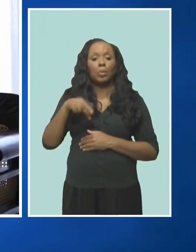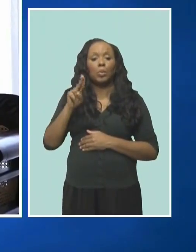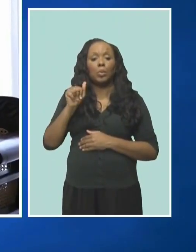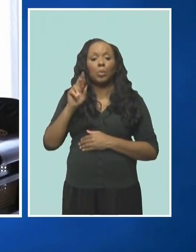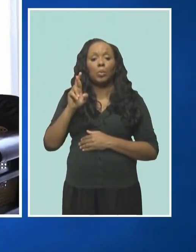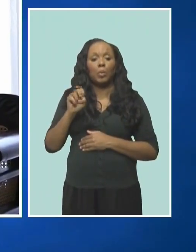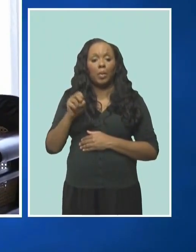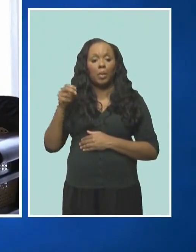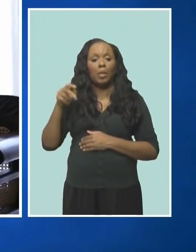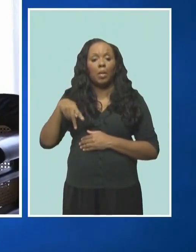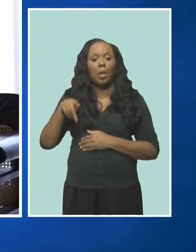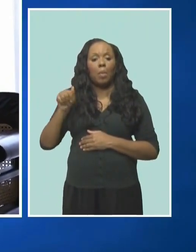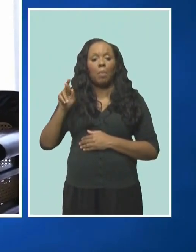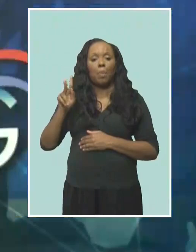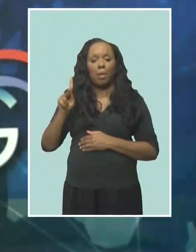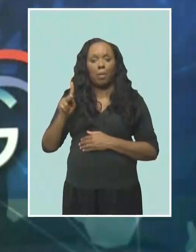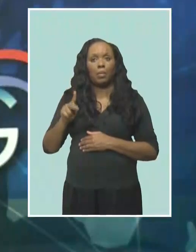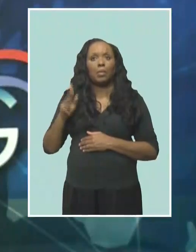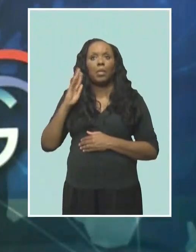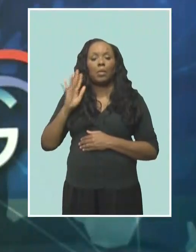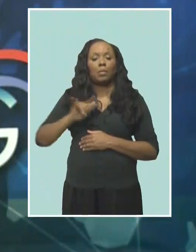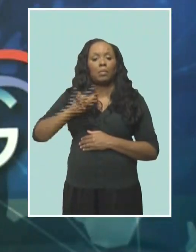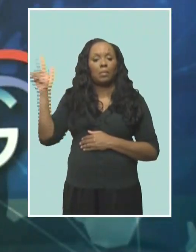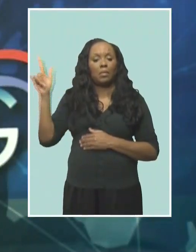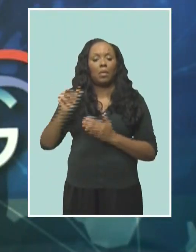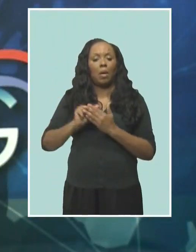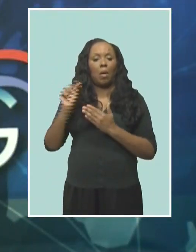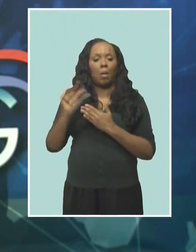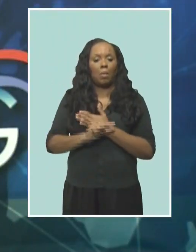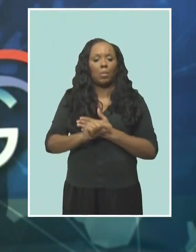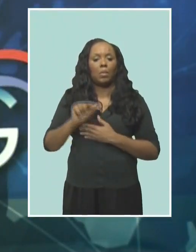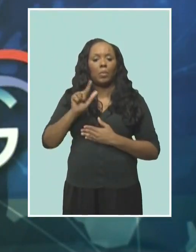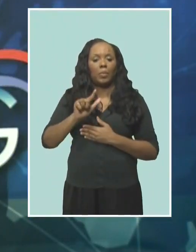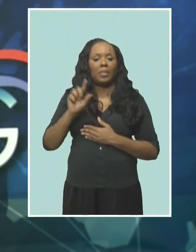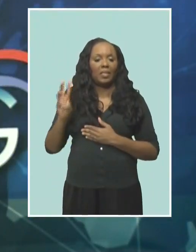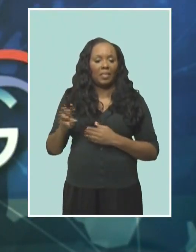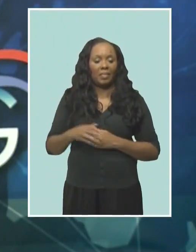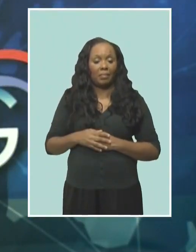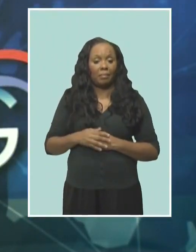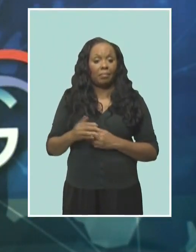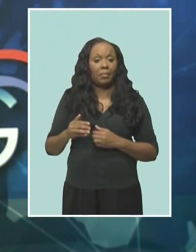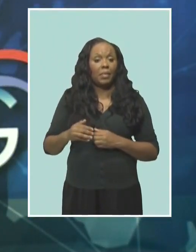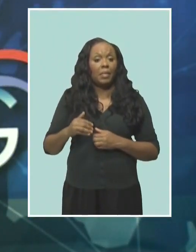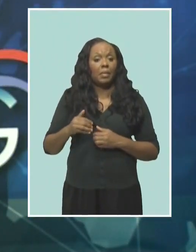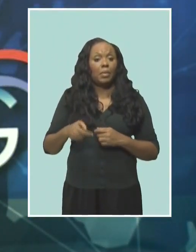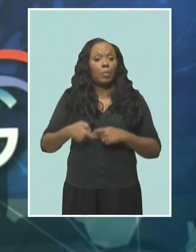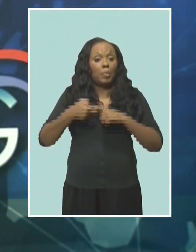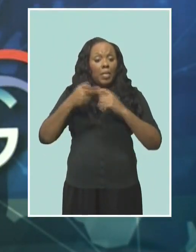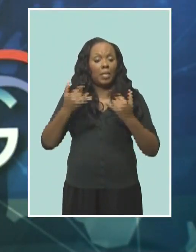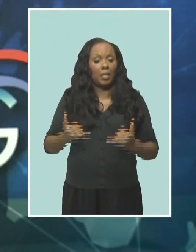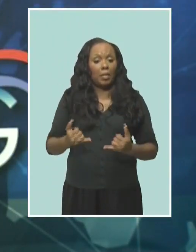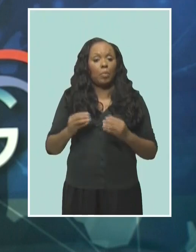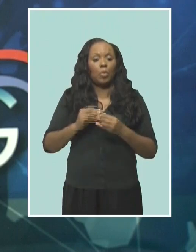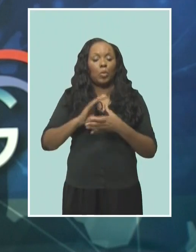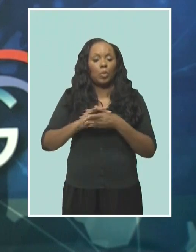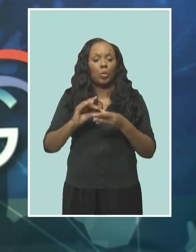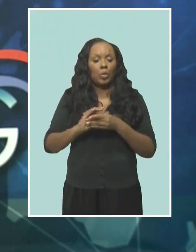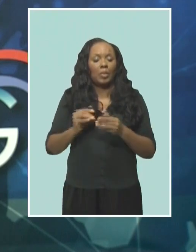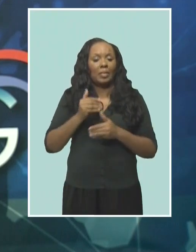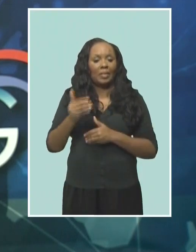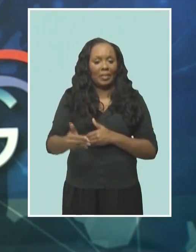the 26th of August. We'll take a break here, but coming up, the Agriculture Ministry is seeking to elevate farming in